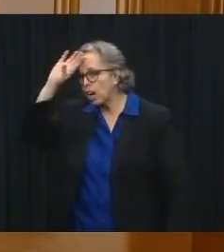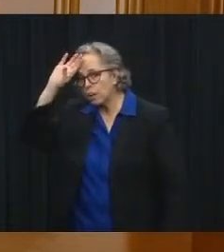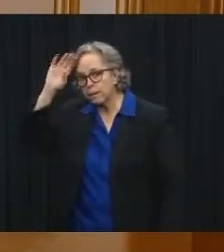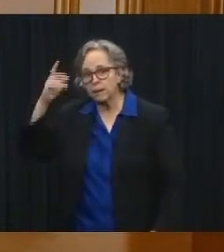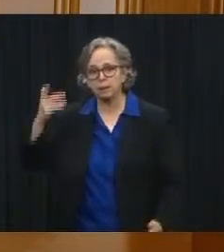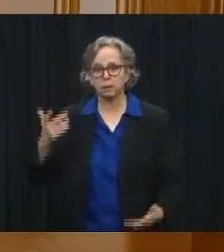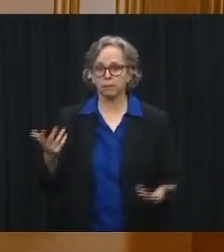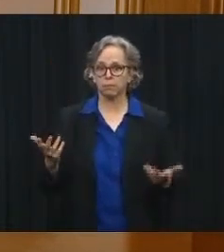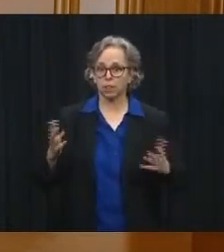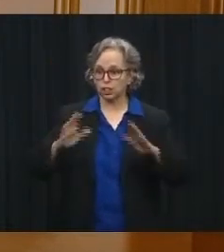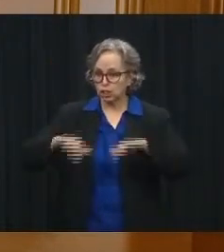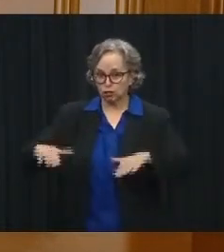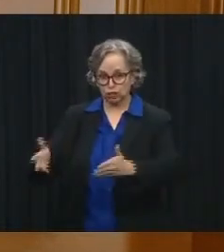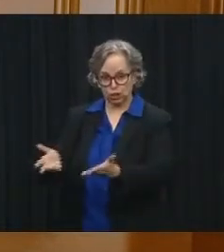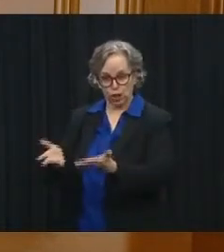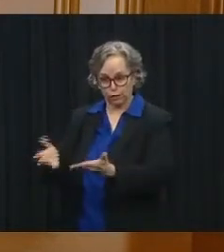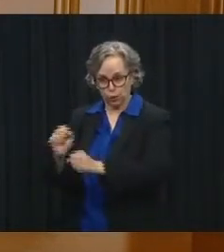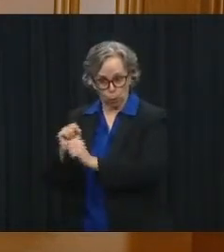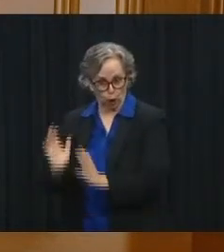protection workers,